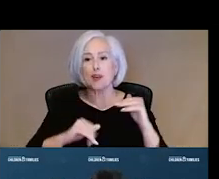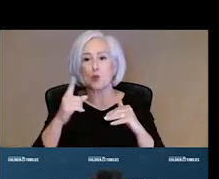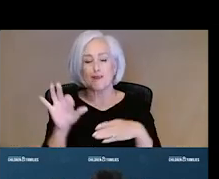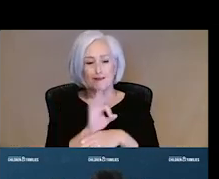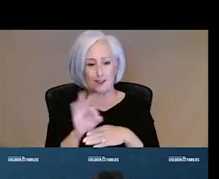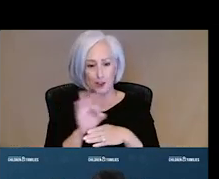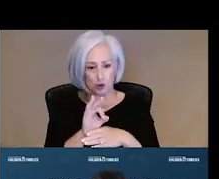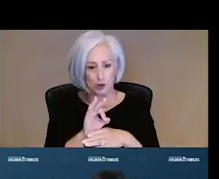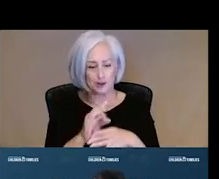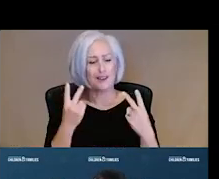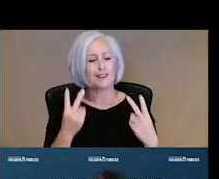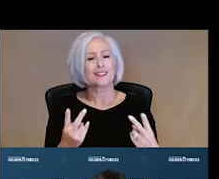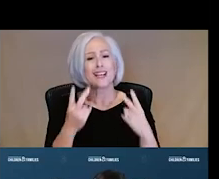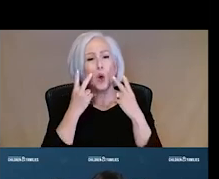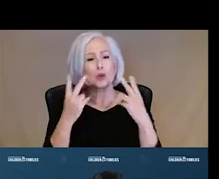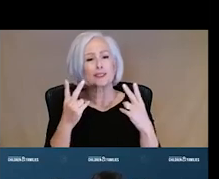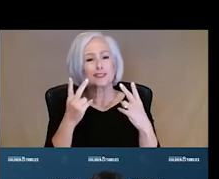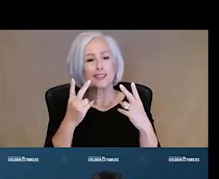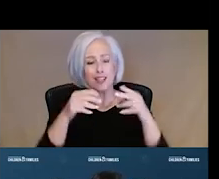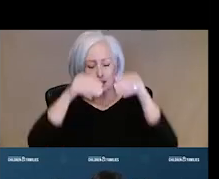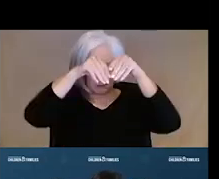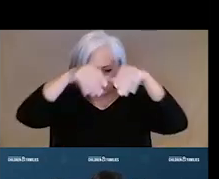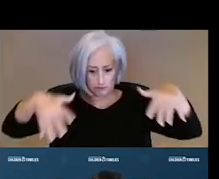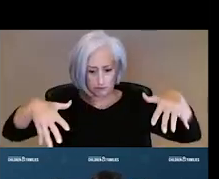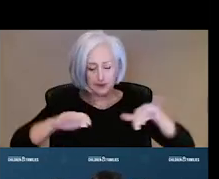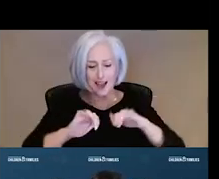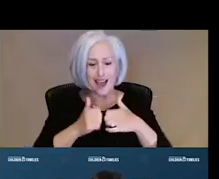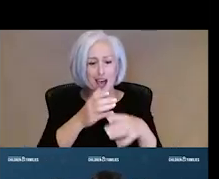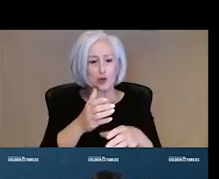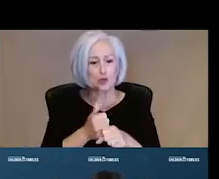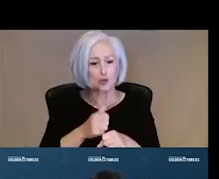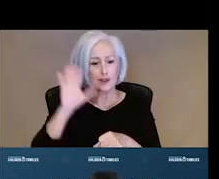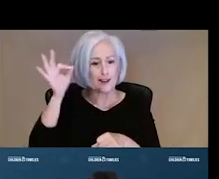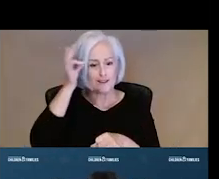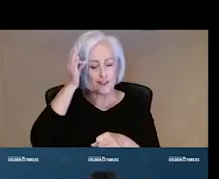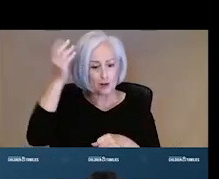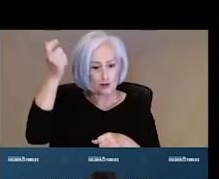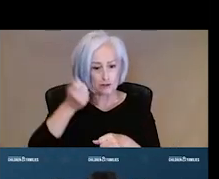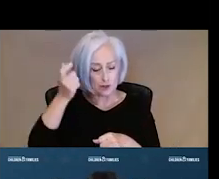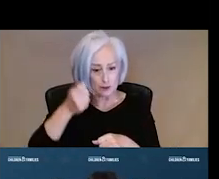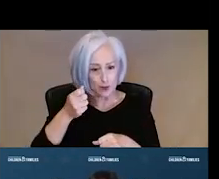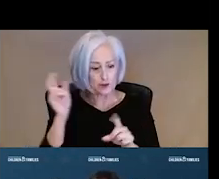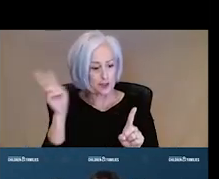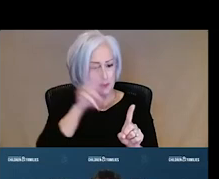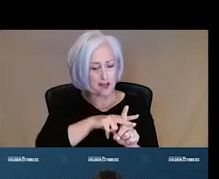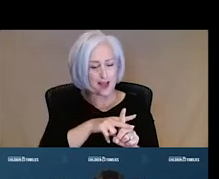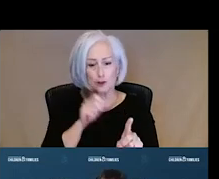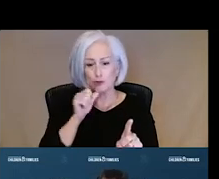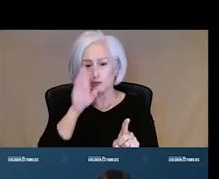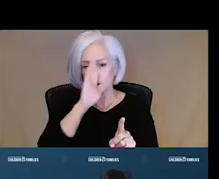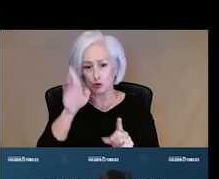options organizations have for getting federal reimbursement on their indirect costs. There are